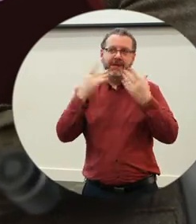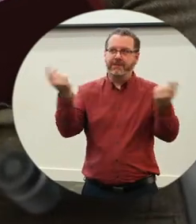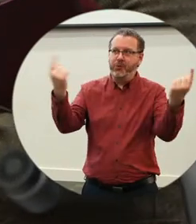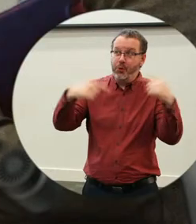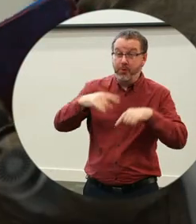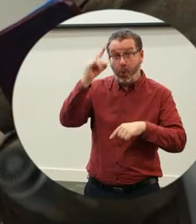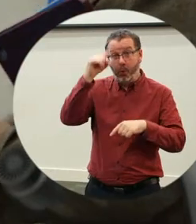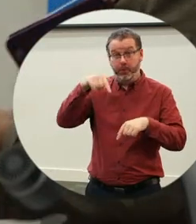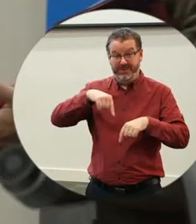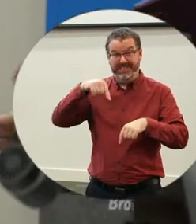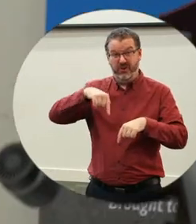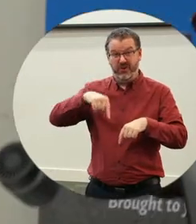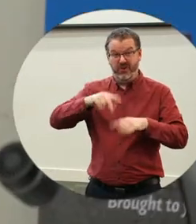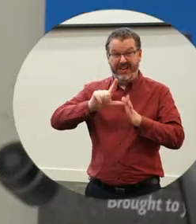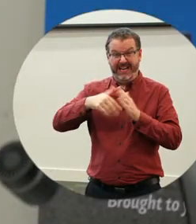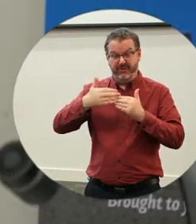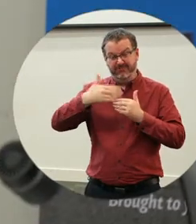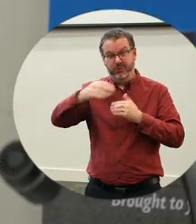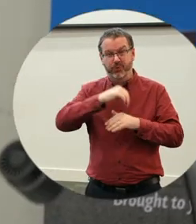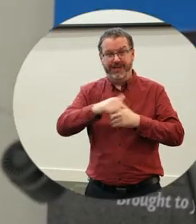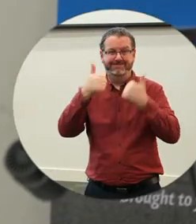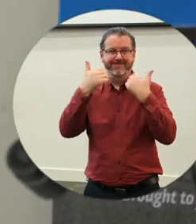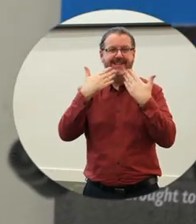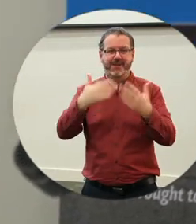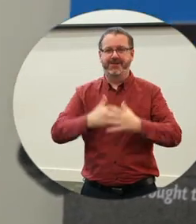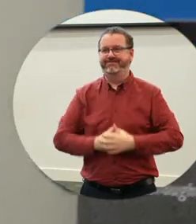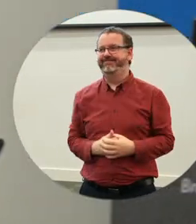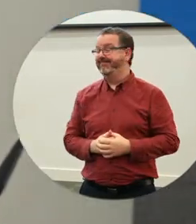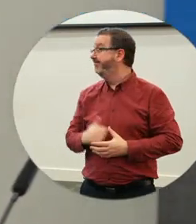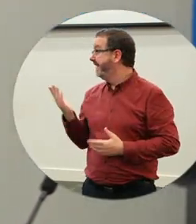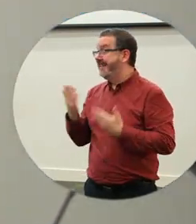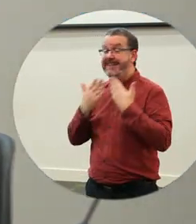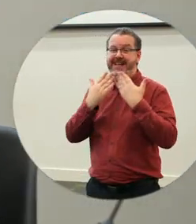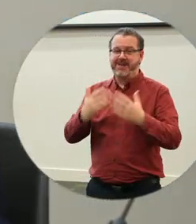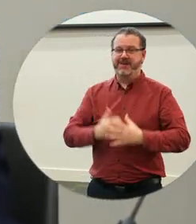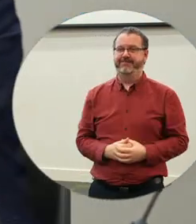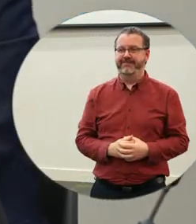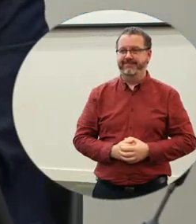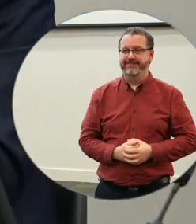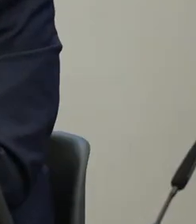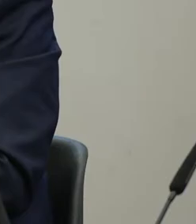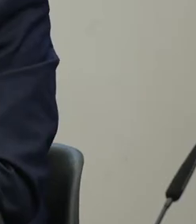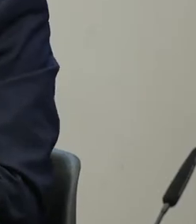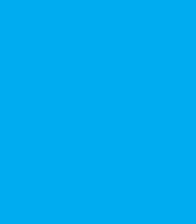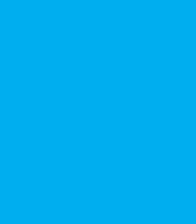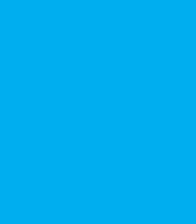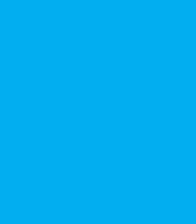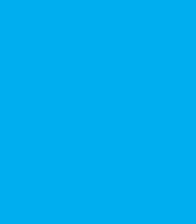later on. But thanks very much to Conor. Thanks, Brent. Thank you. Thanks, everybody.